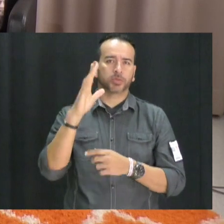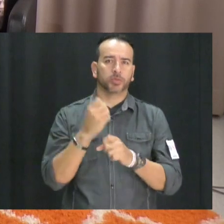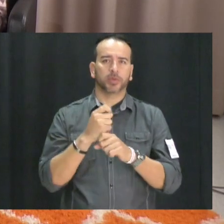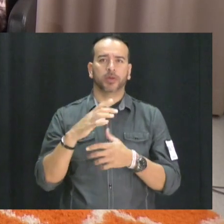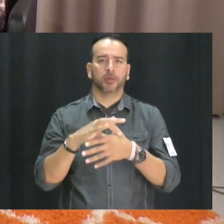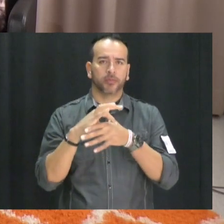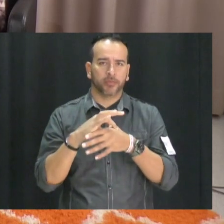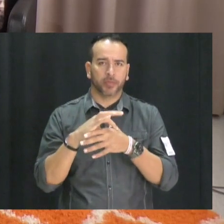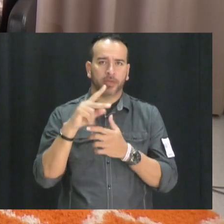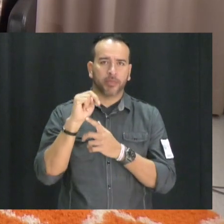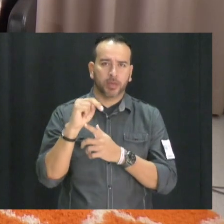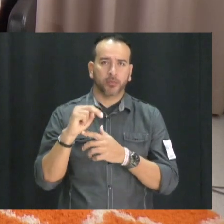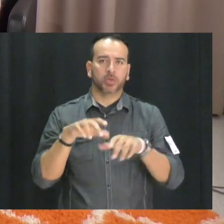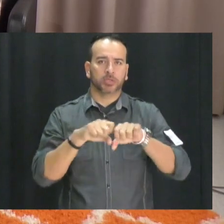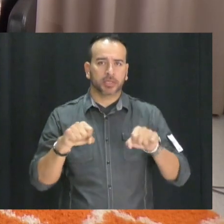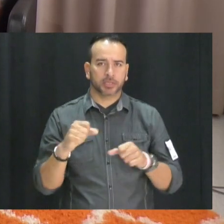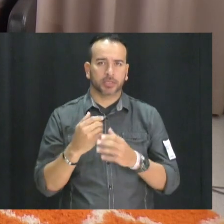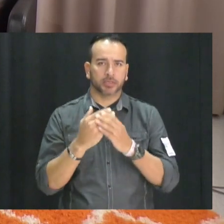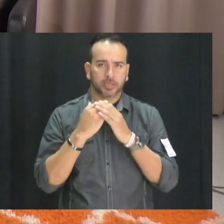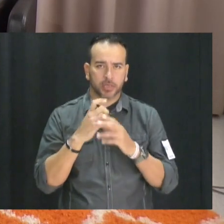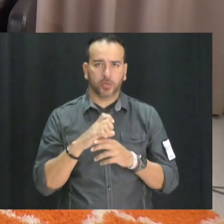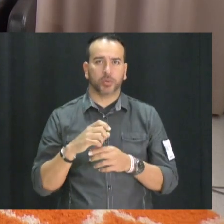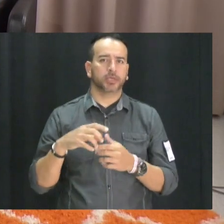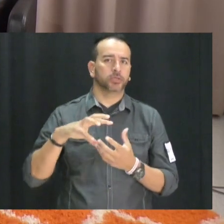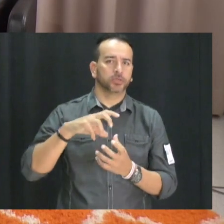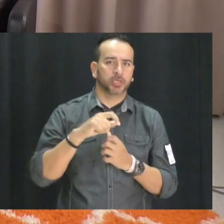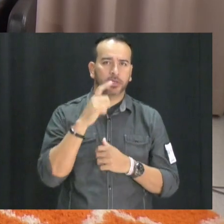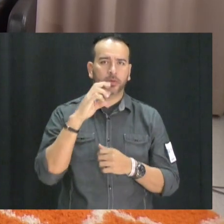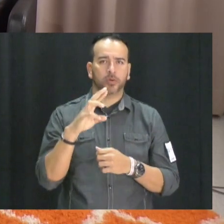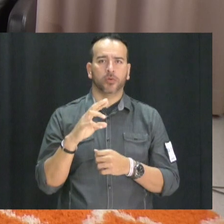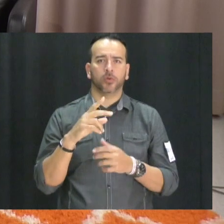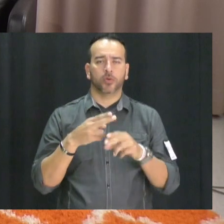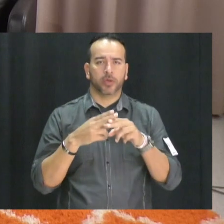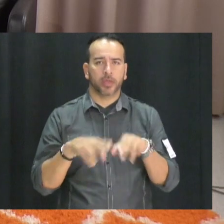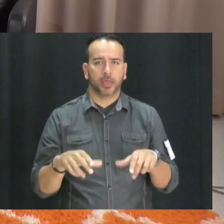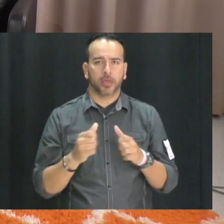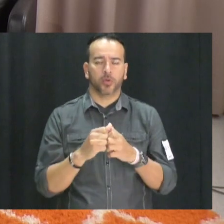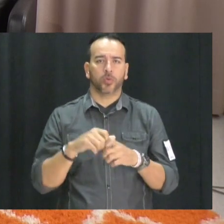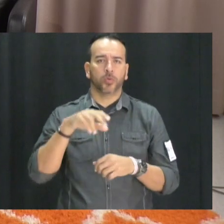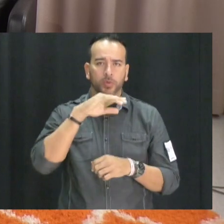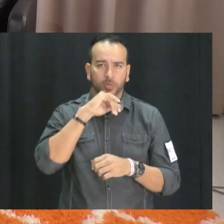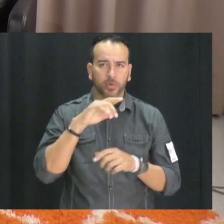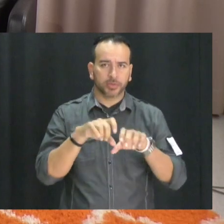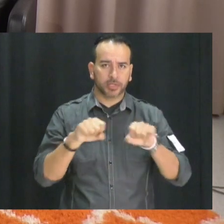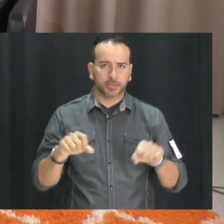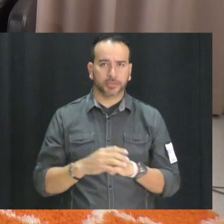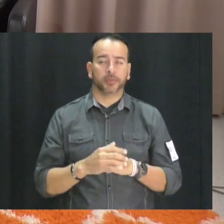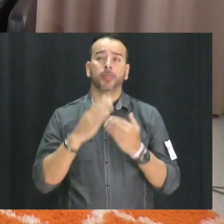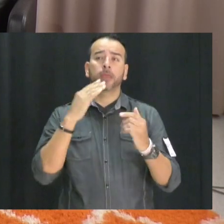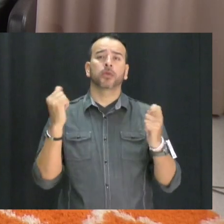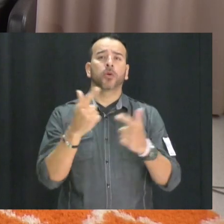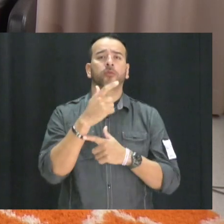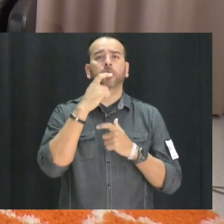beef maple sausage breakfast sandwich a chocolate chip muffin or a hard-boiled egg with pork sausage link and toast thank